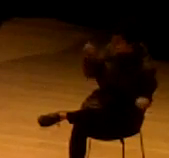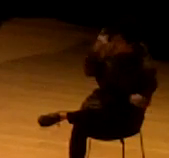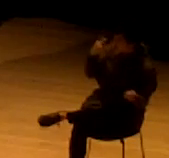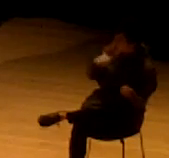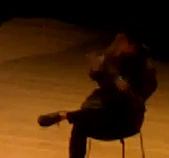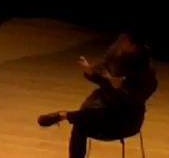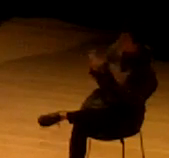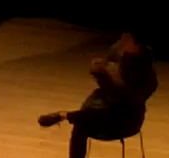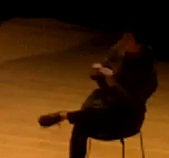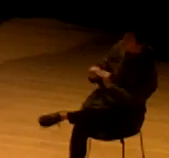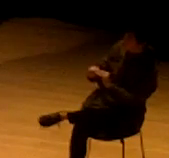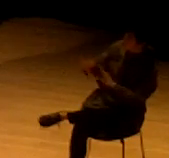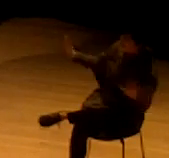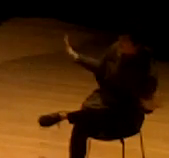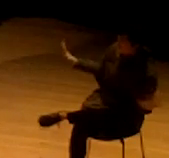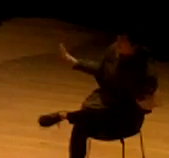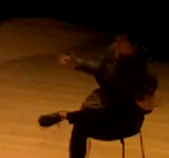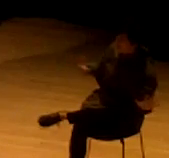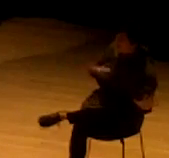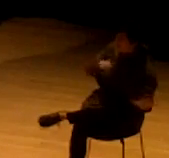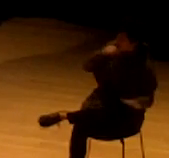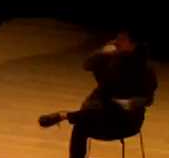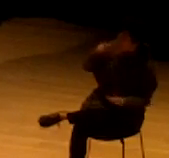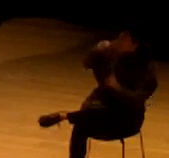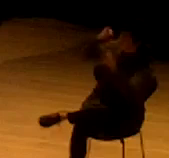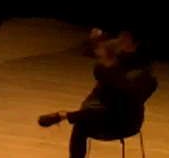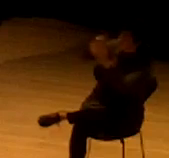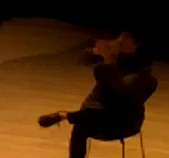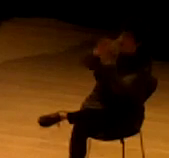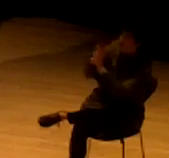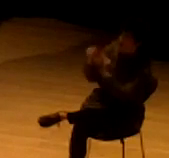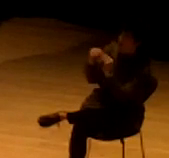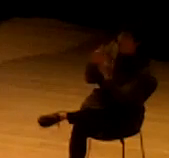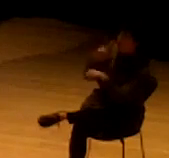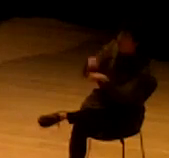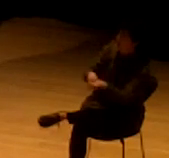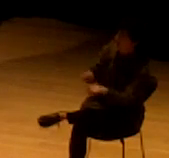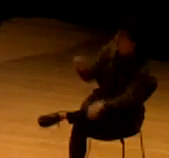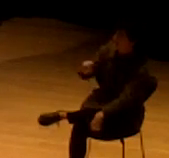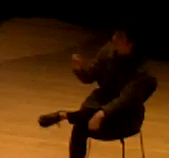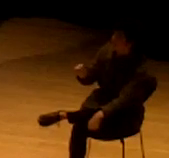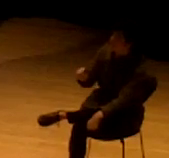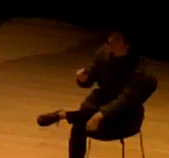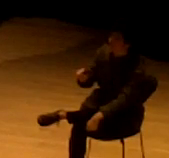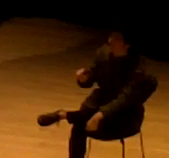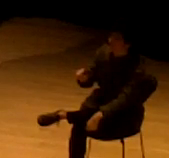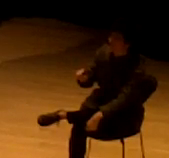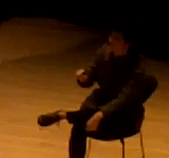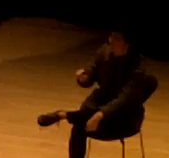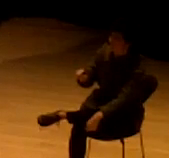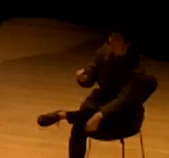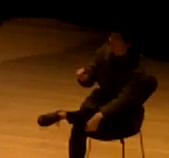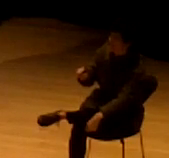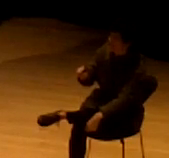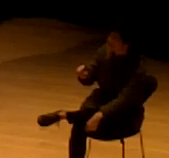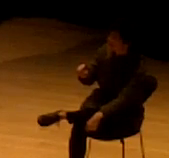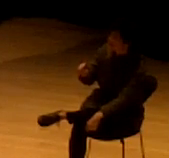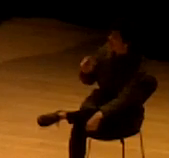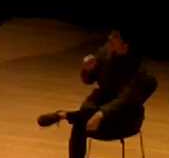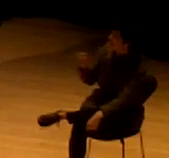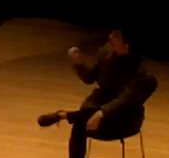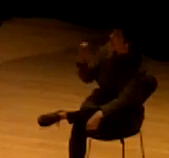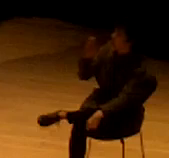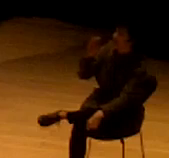So we have a woman in, Colleen is in our posse, right? This young woman, I don't know, I'll call her a young